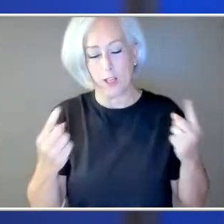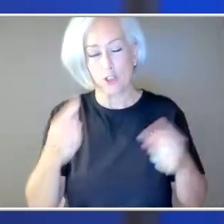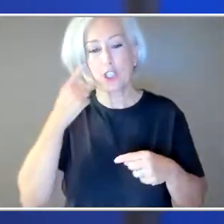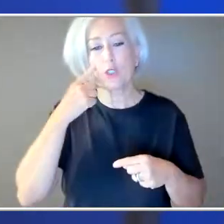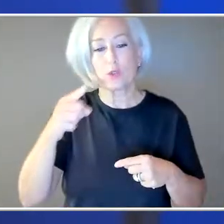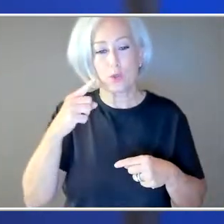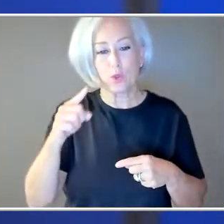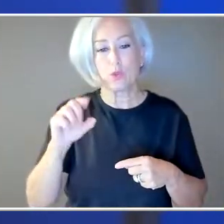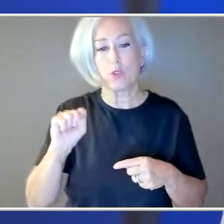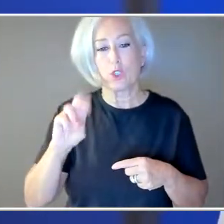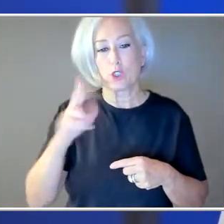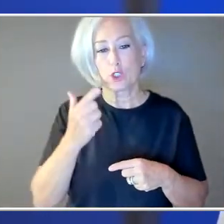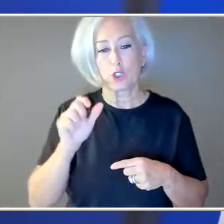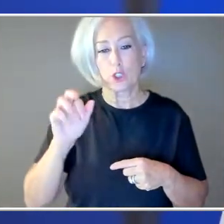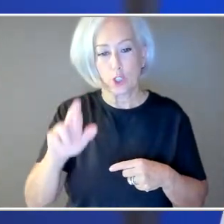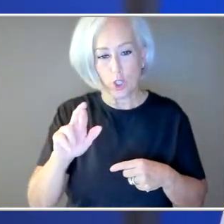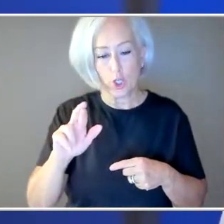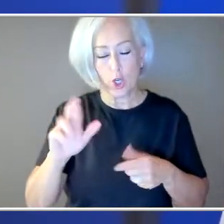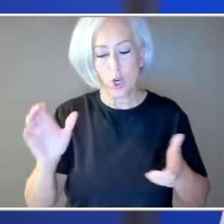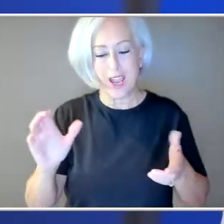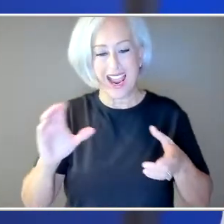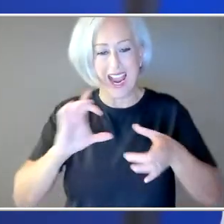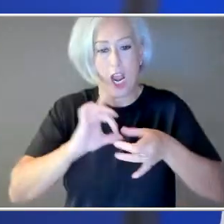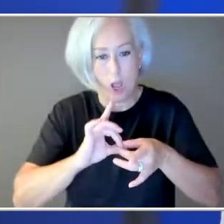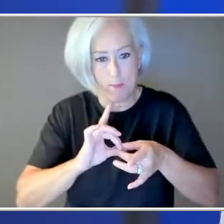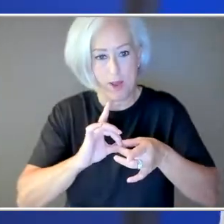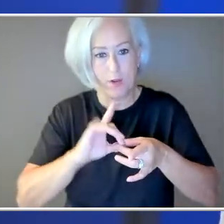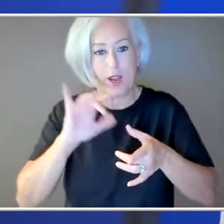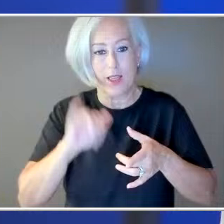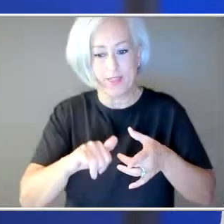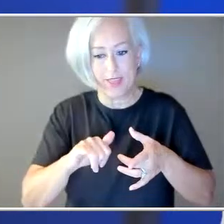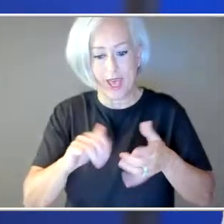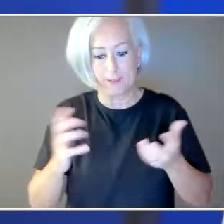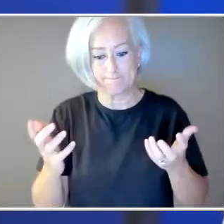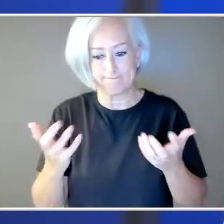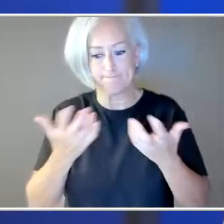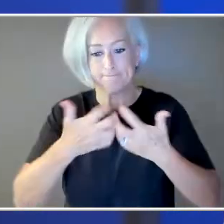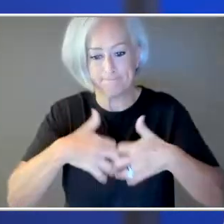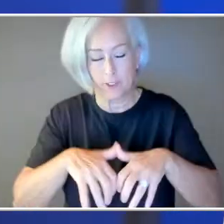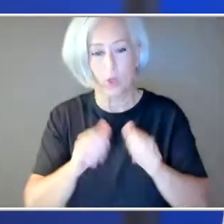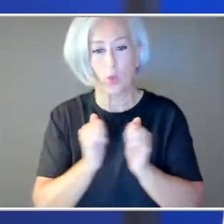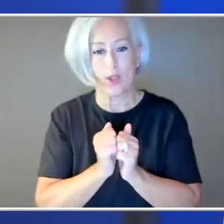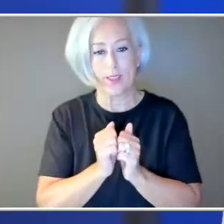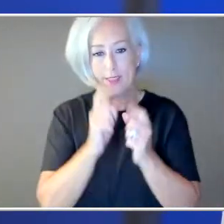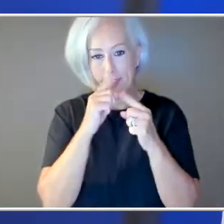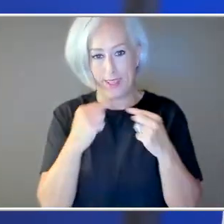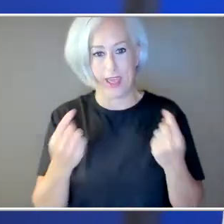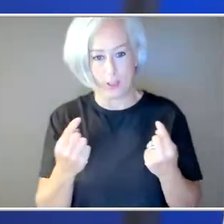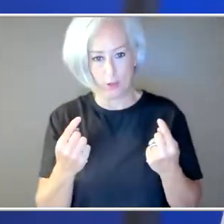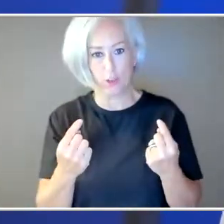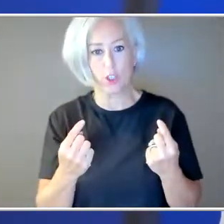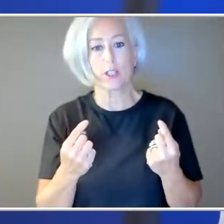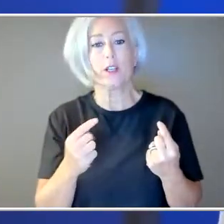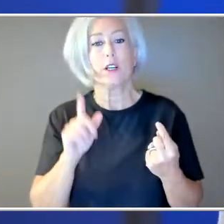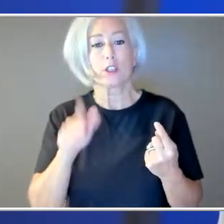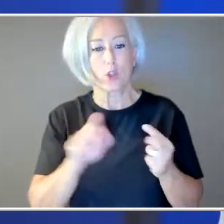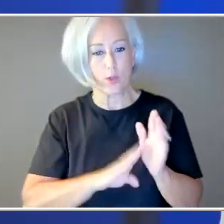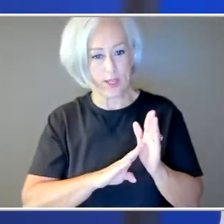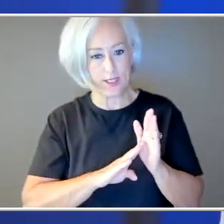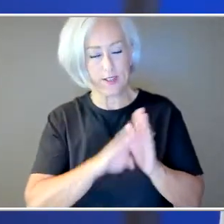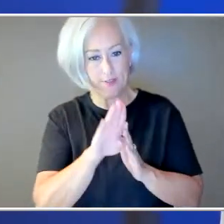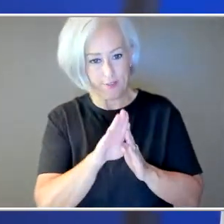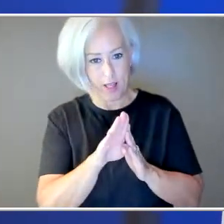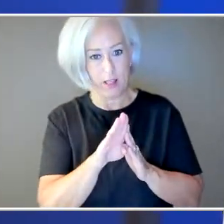that binds the allergen. And so they develop an allergy antibody against that compound, and